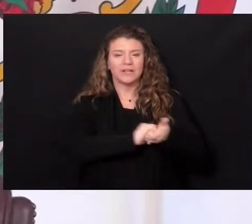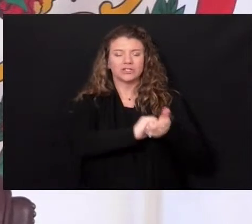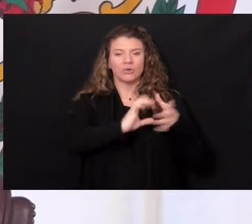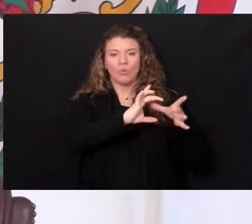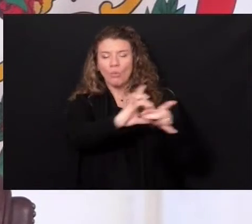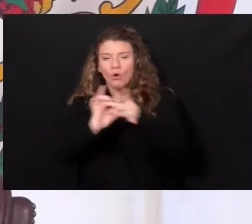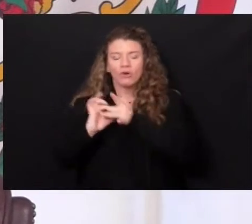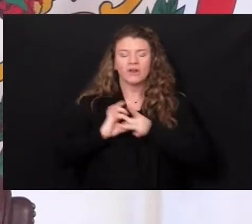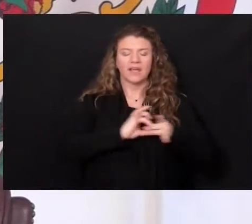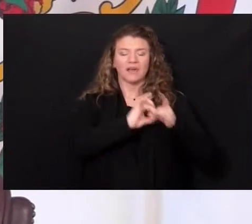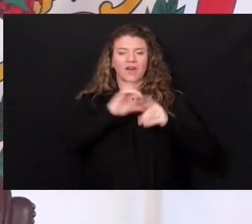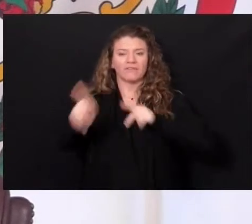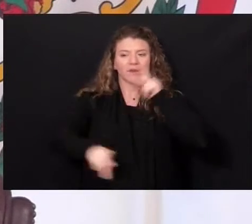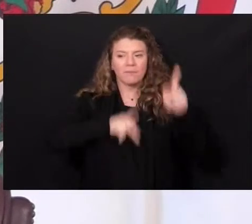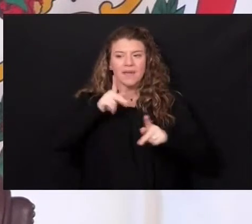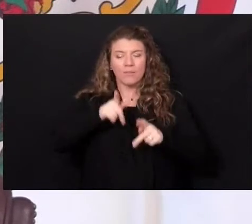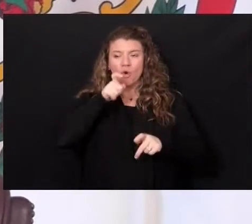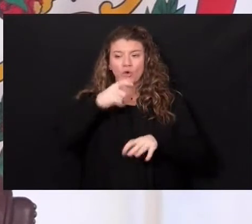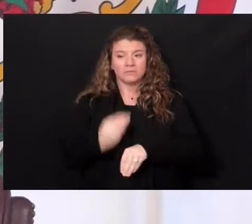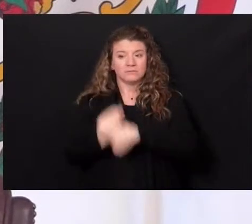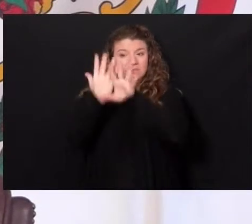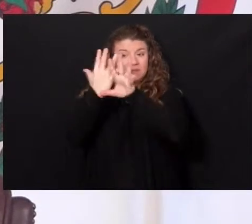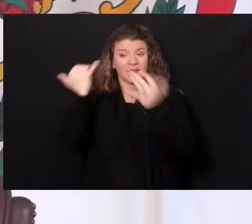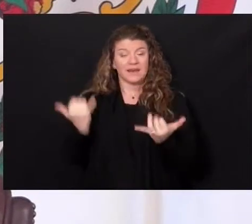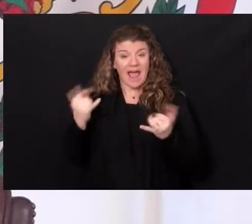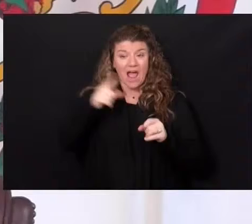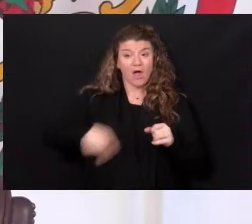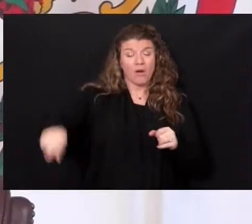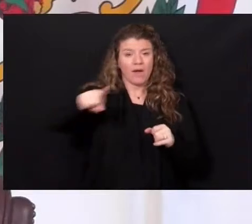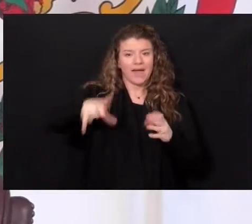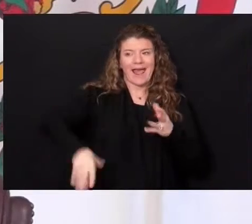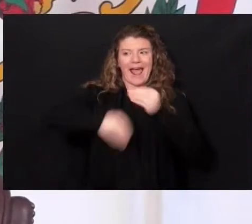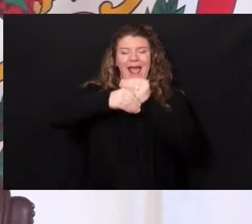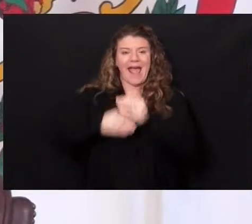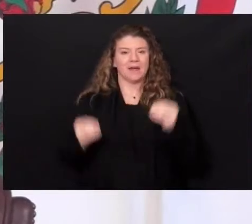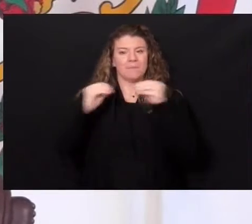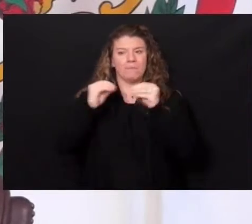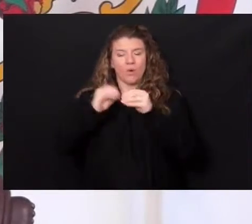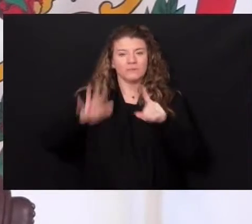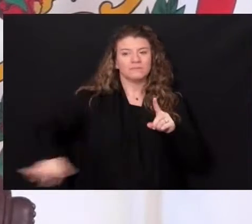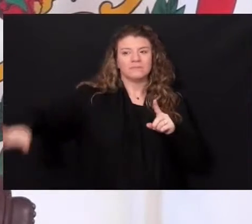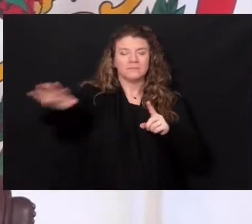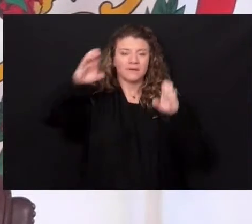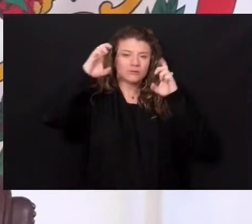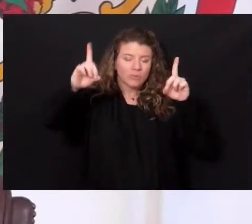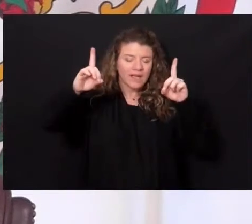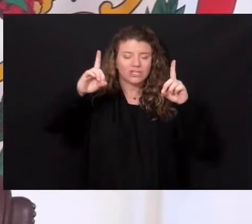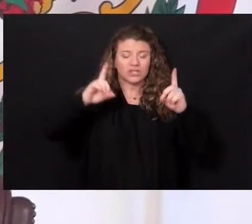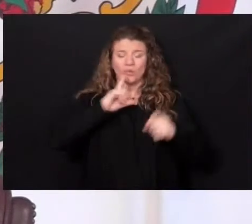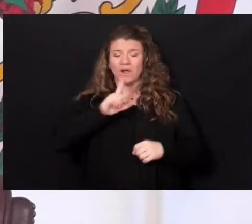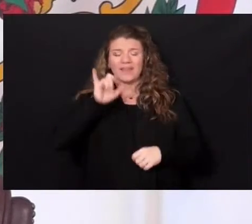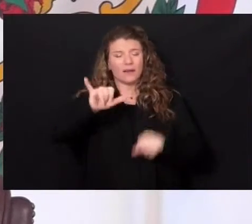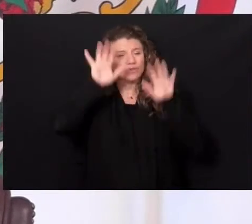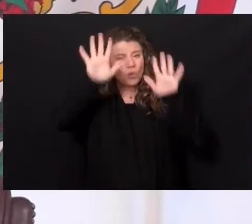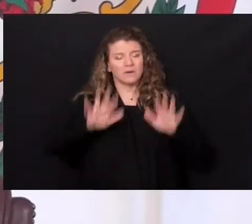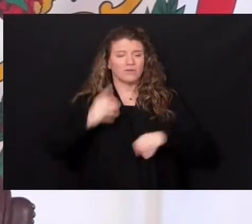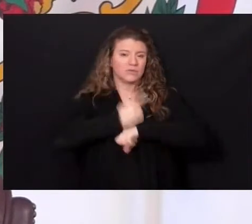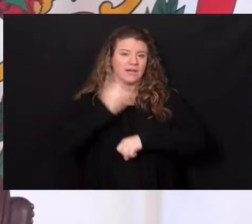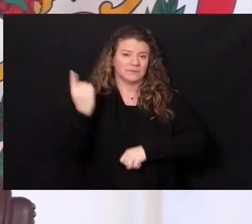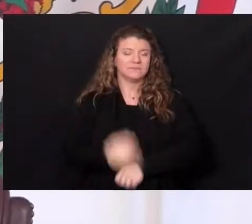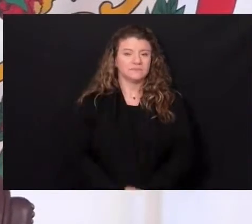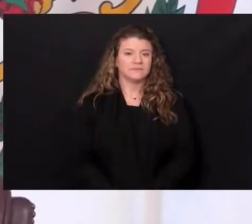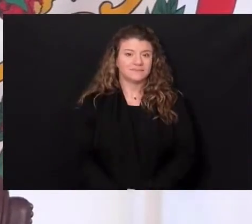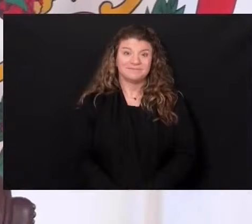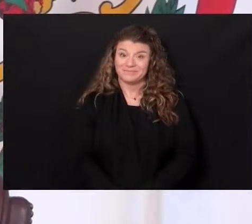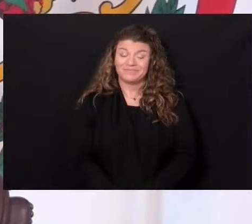that are on this call right now, and plus some others in the education field, and what a day it was. A